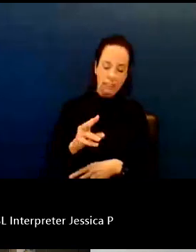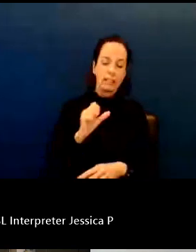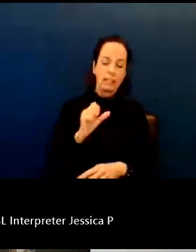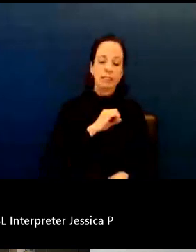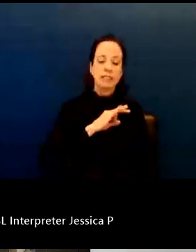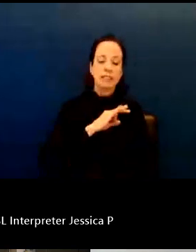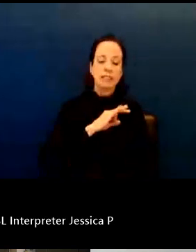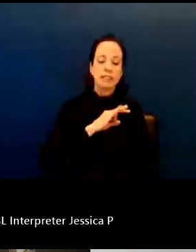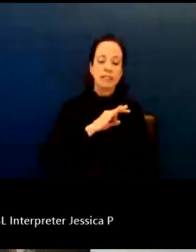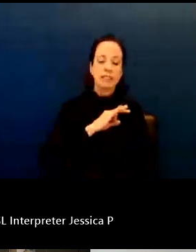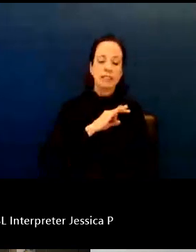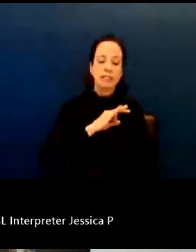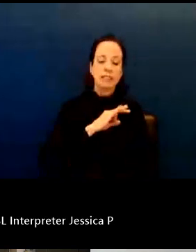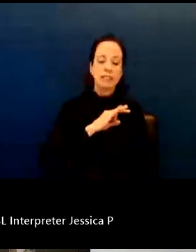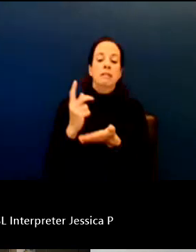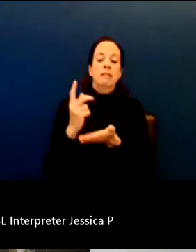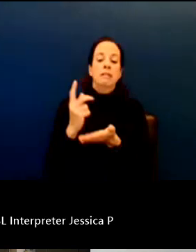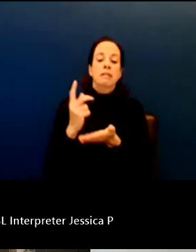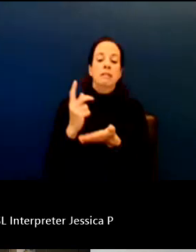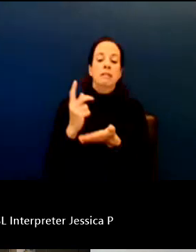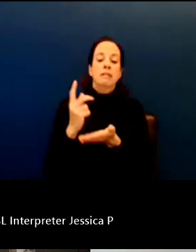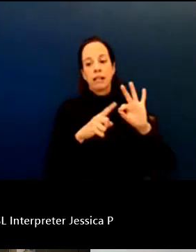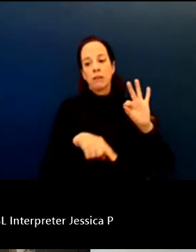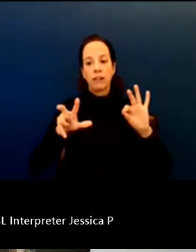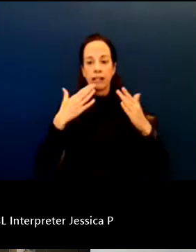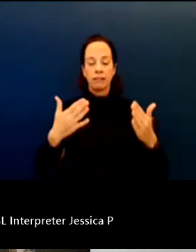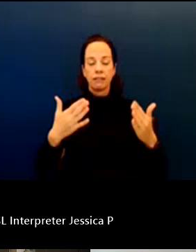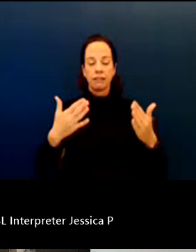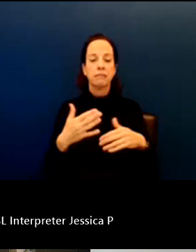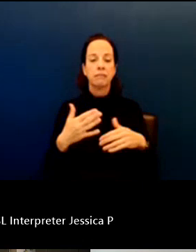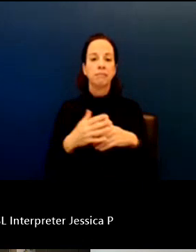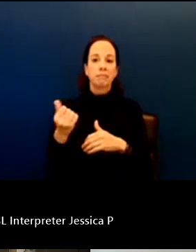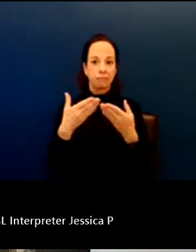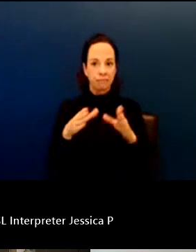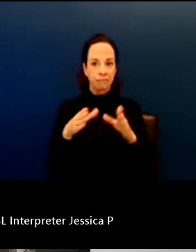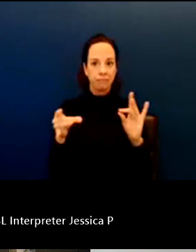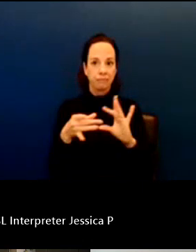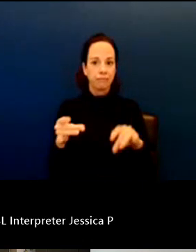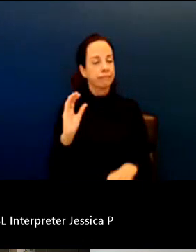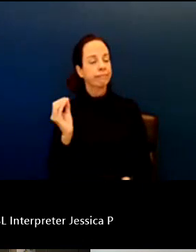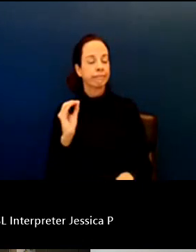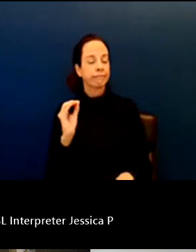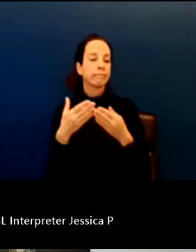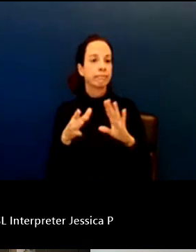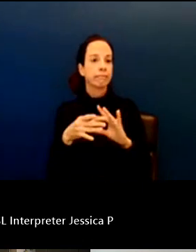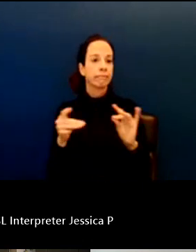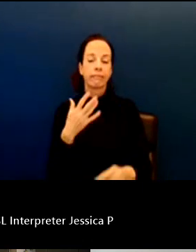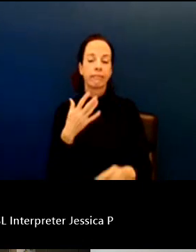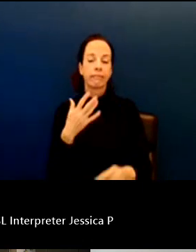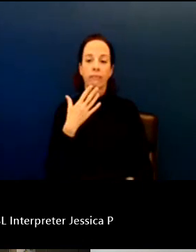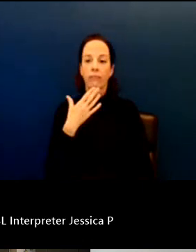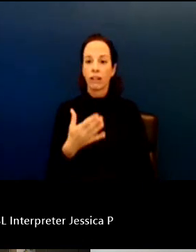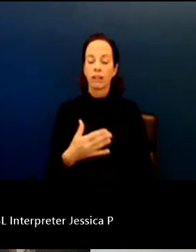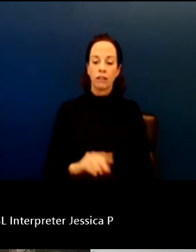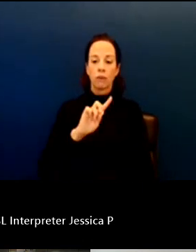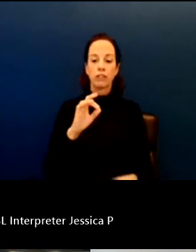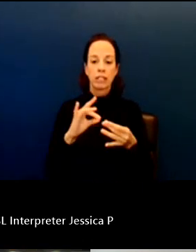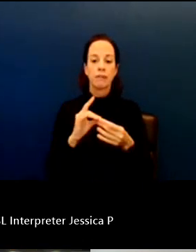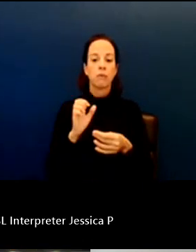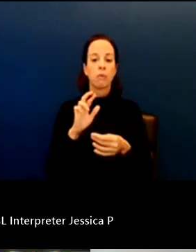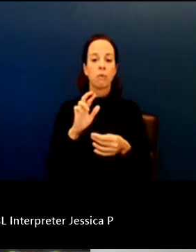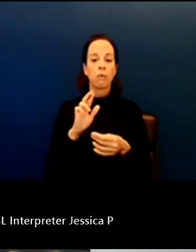139. All right, thank you. Any public comment? There is no public comment. Thank you. Thank you. Question, comment, or a motion